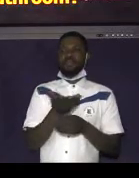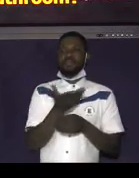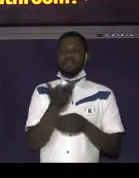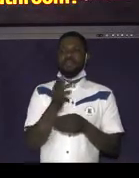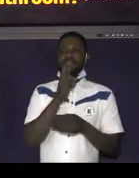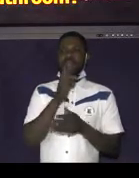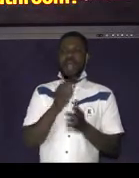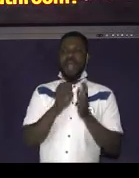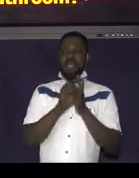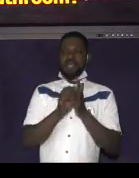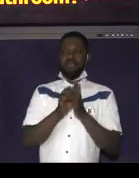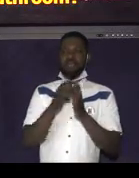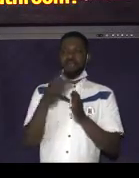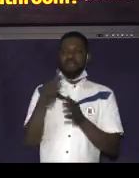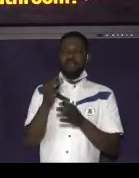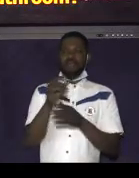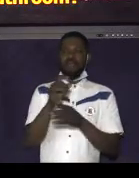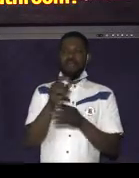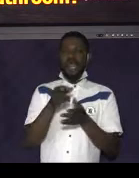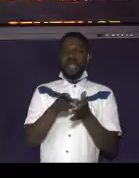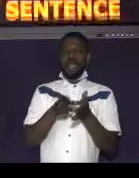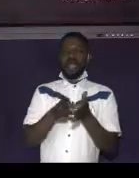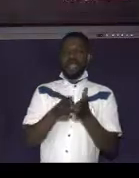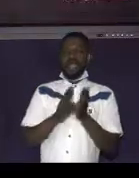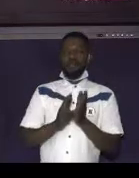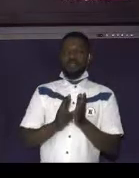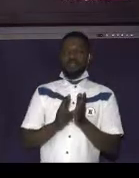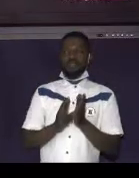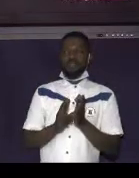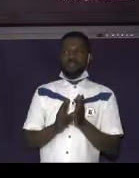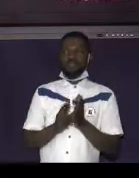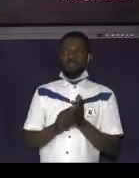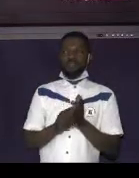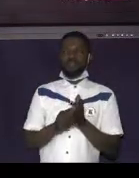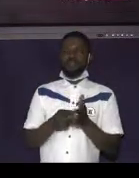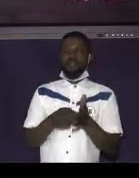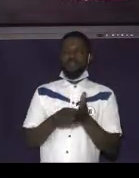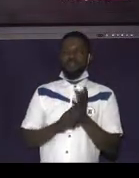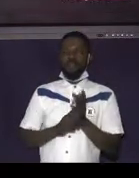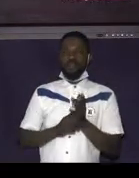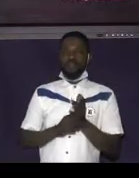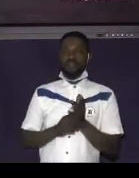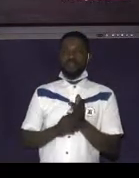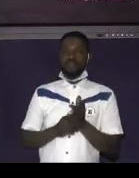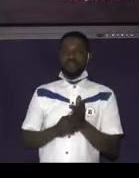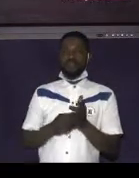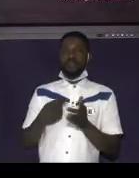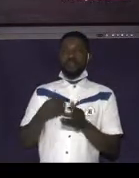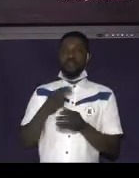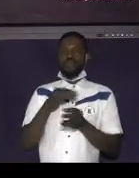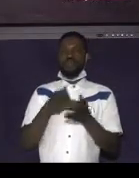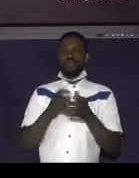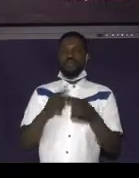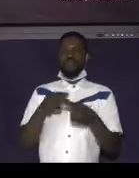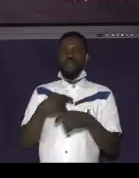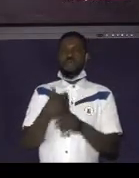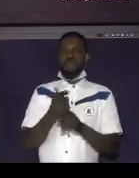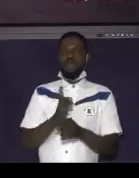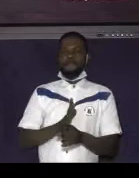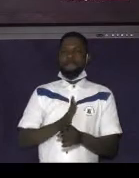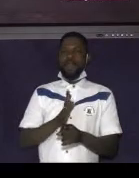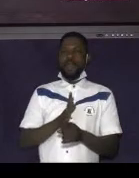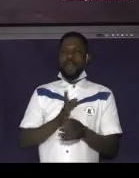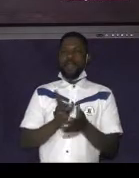are examples of requests. And we said requests. We use request in making polite